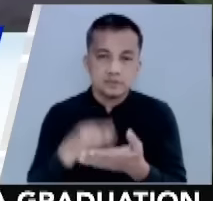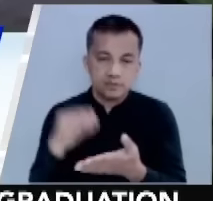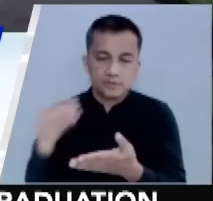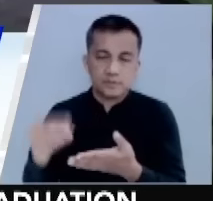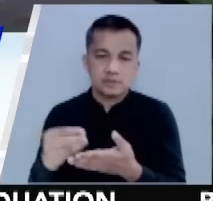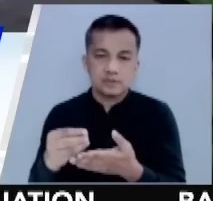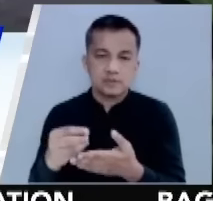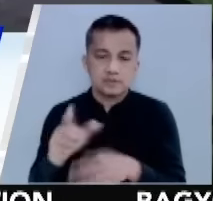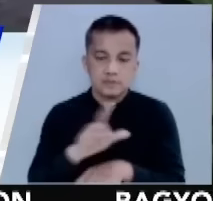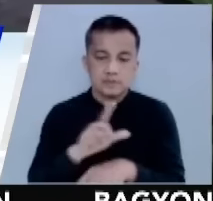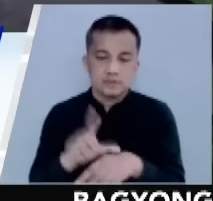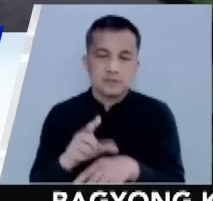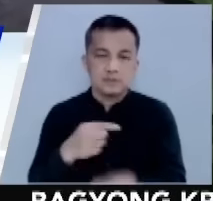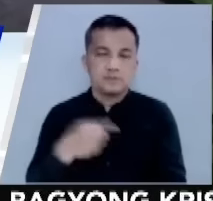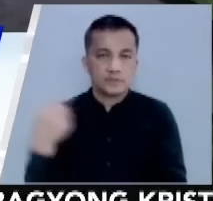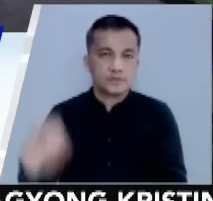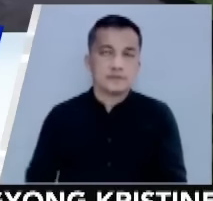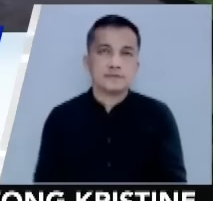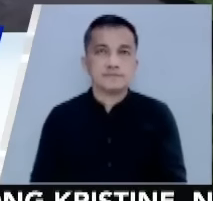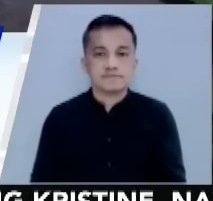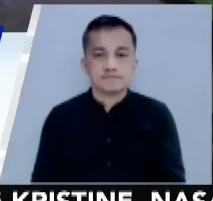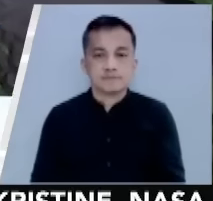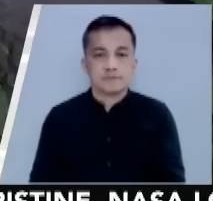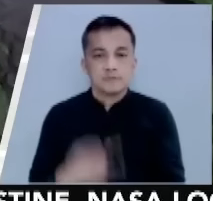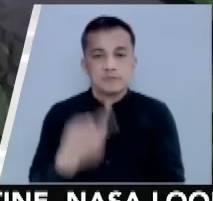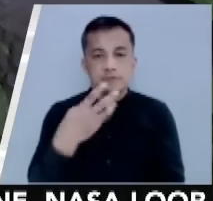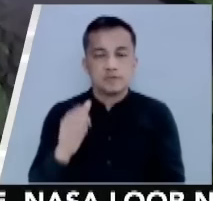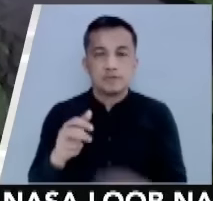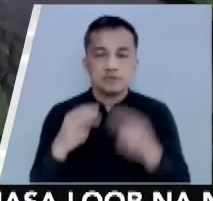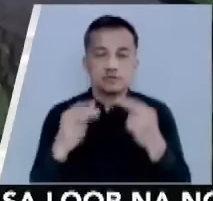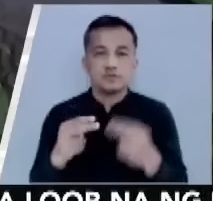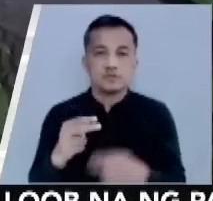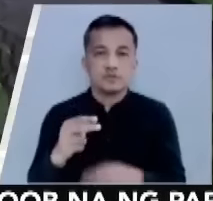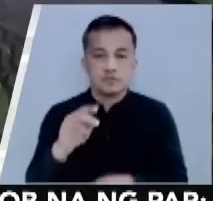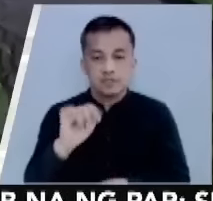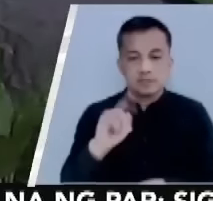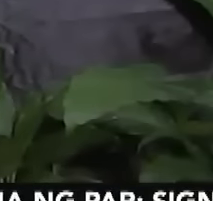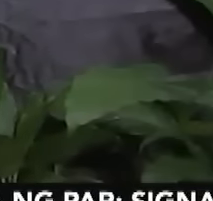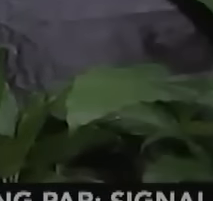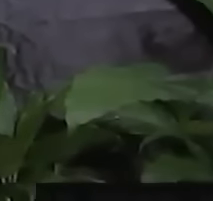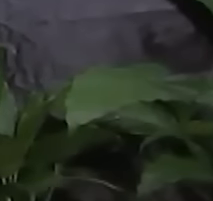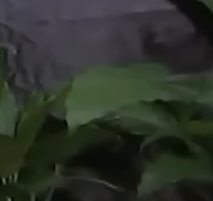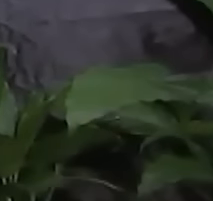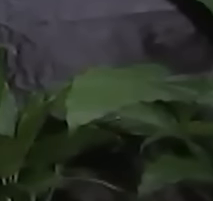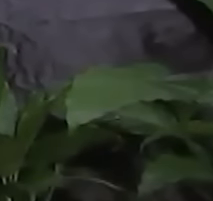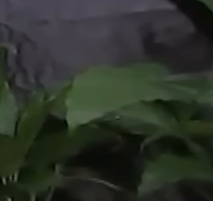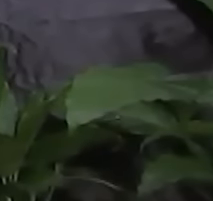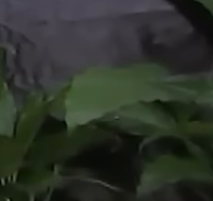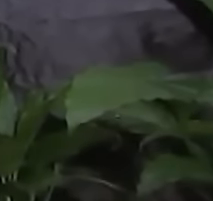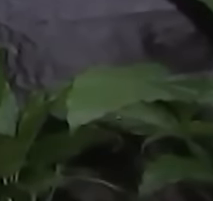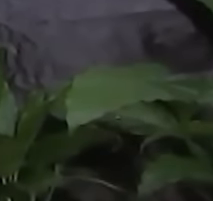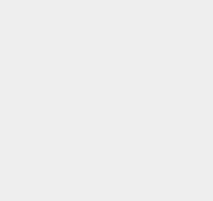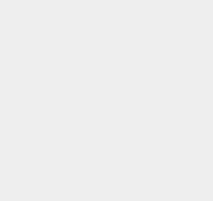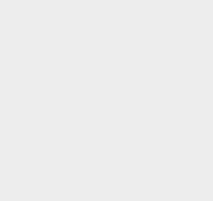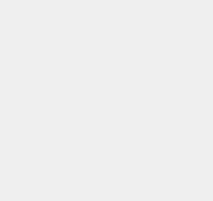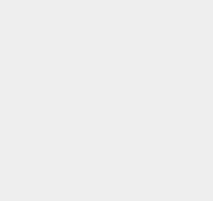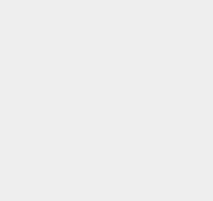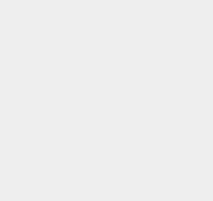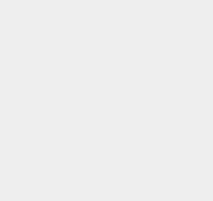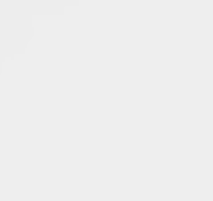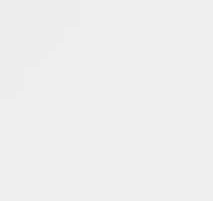Chinese. Para sa GMA Integrated News, Tina Panganiban Perez, Nakatutok, 24 Horas.